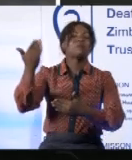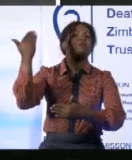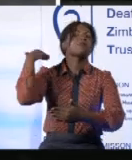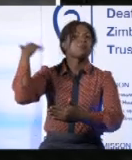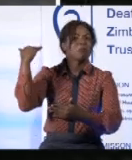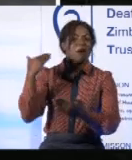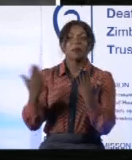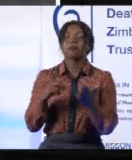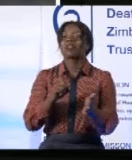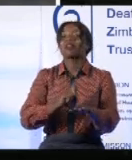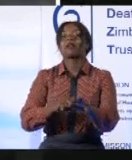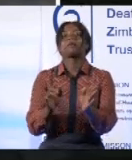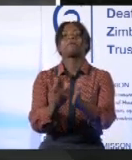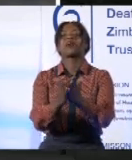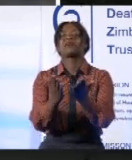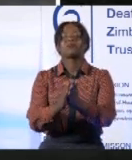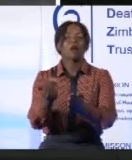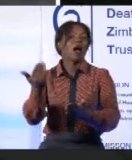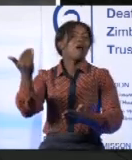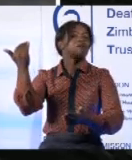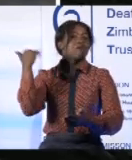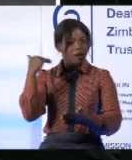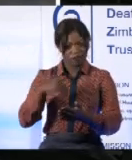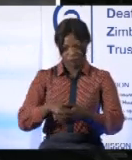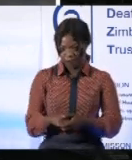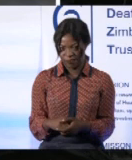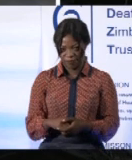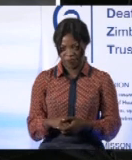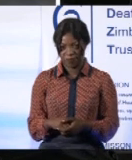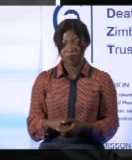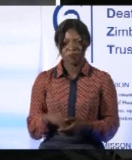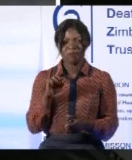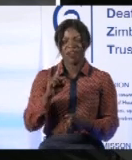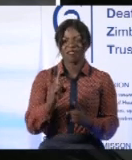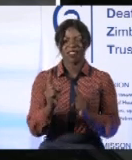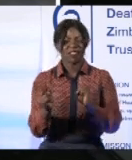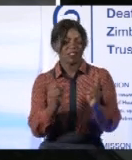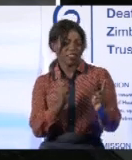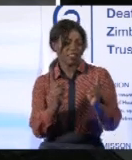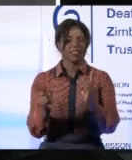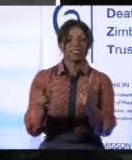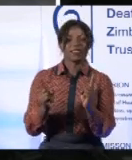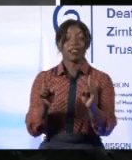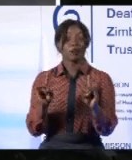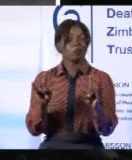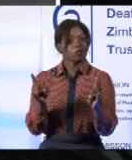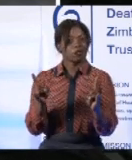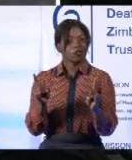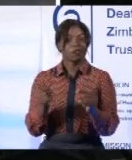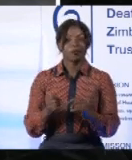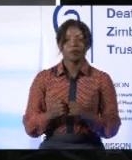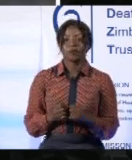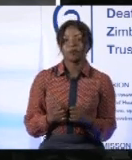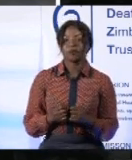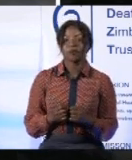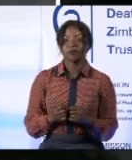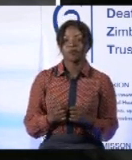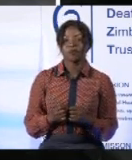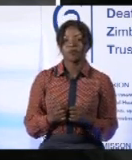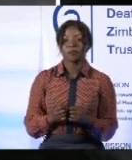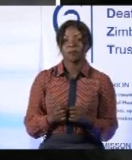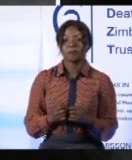and has always brought a little bit of controversy whenever it's brought up. Traditionally,